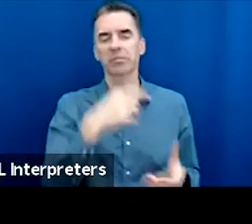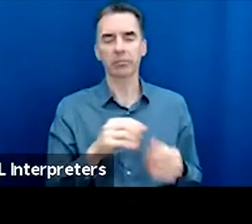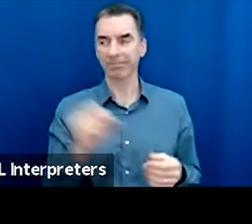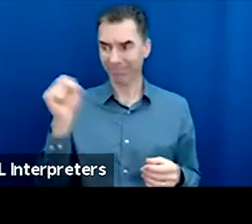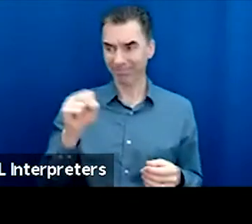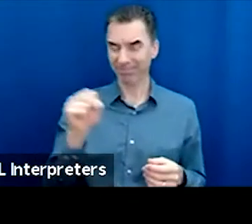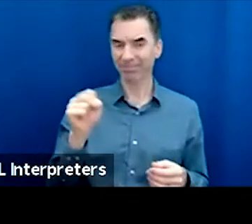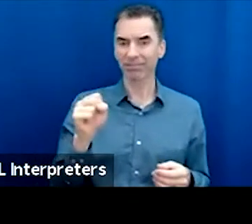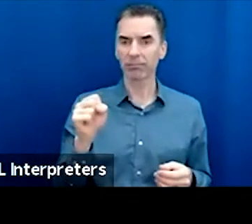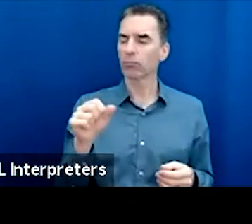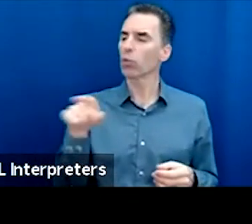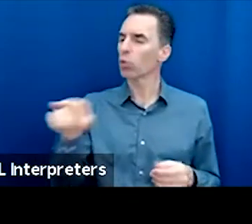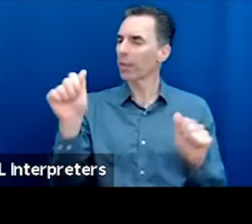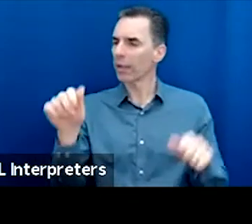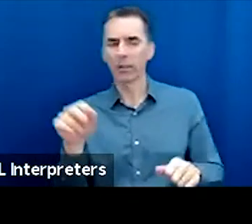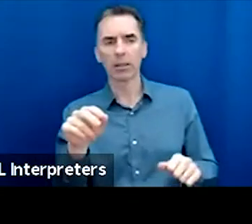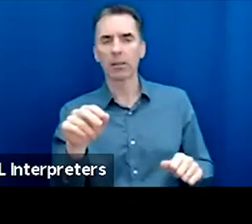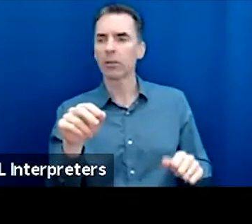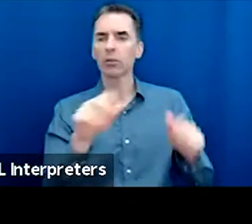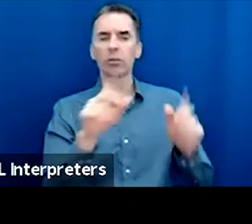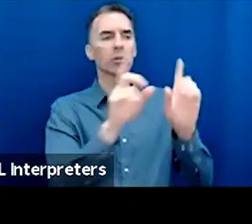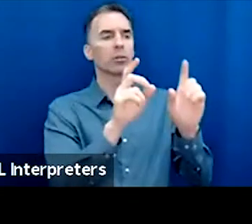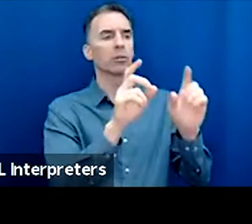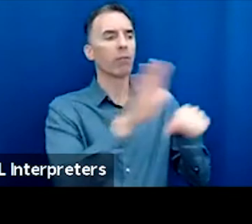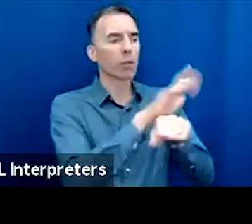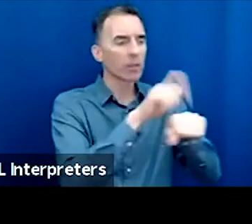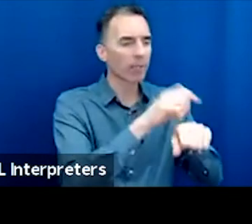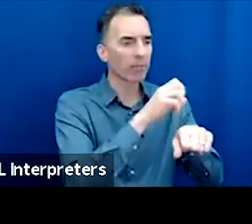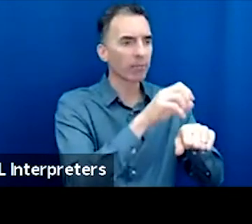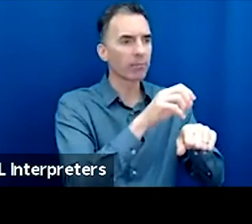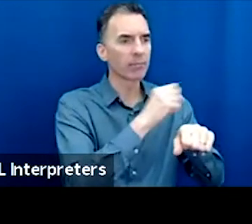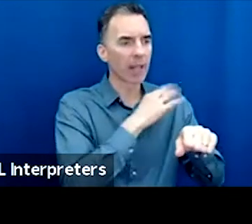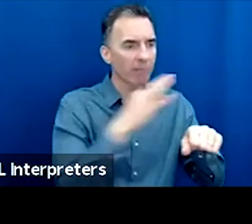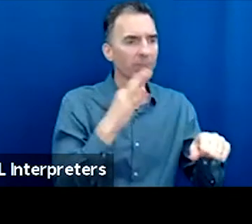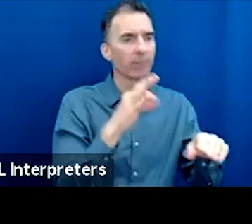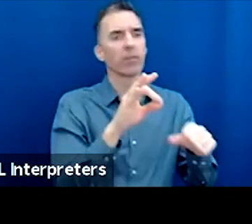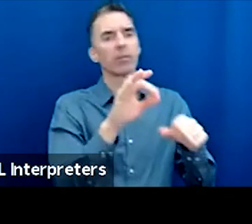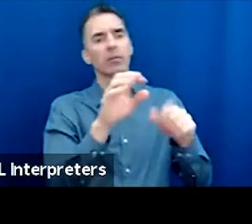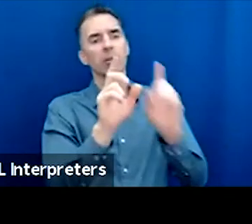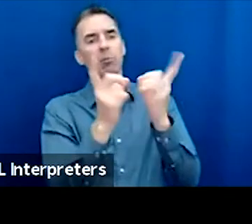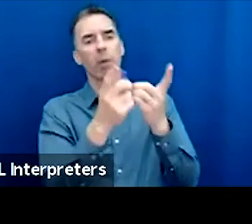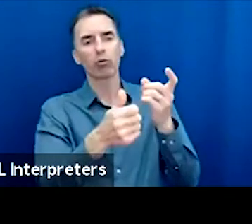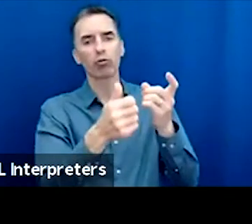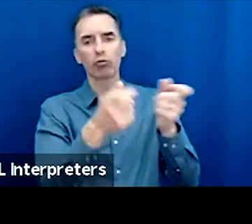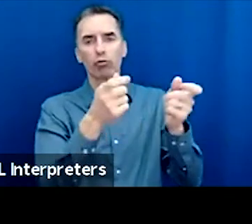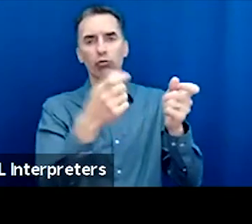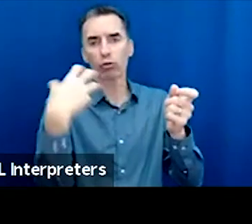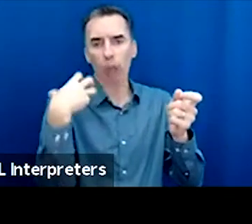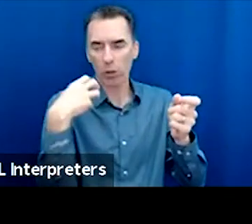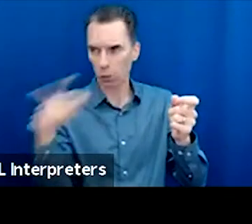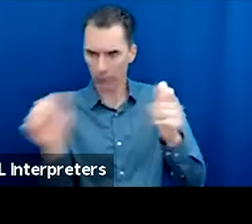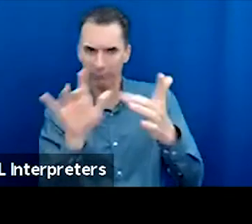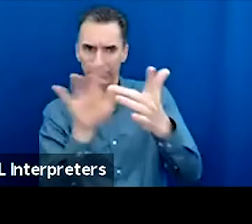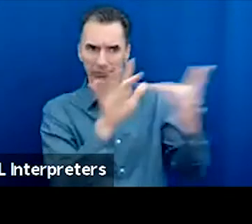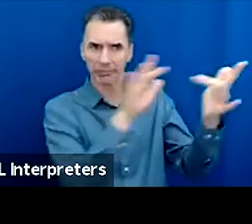can look to full-time faculty in your department chairs. I know at least in the English department, we have full-time faculty that are trying to put